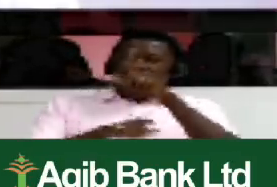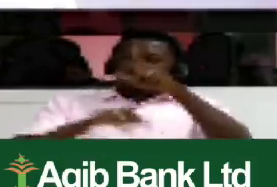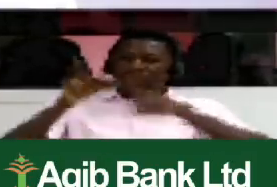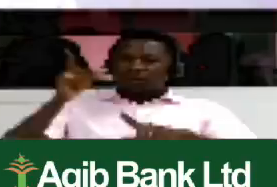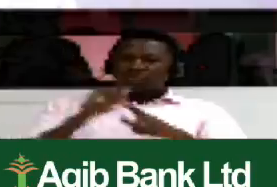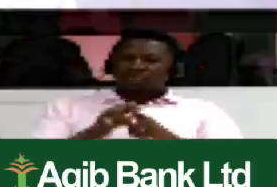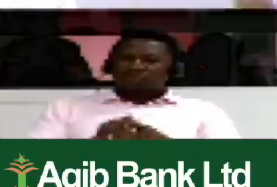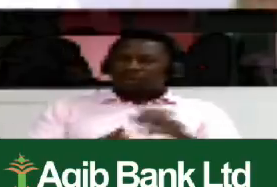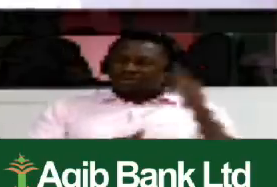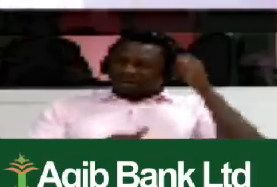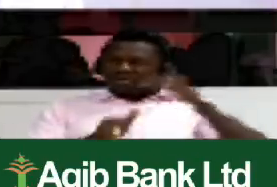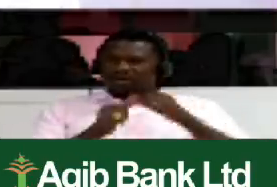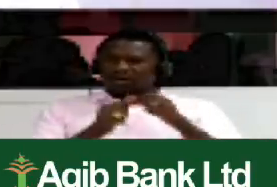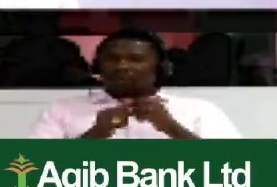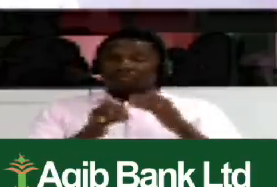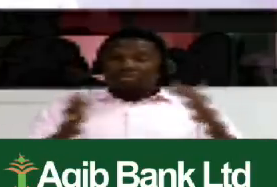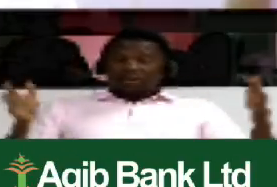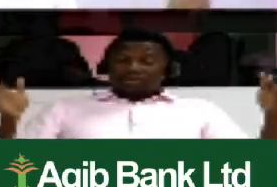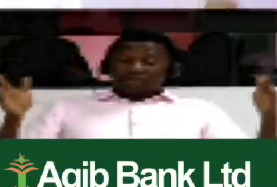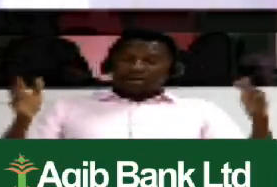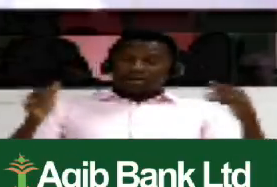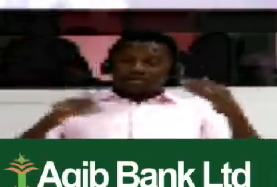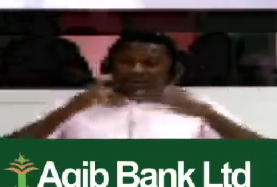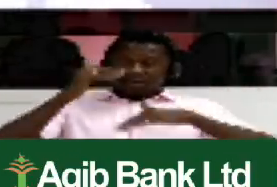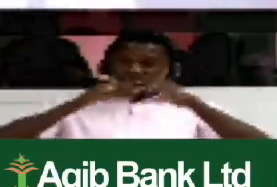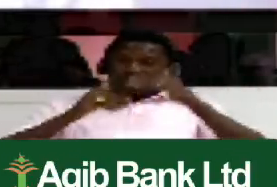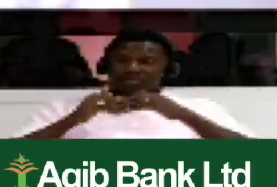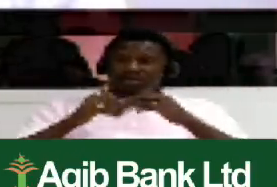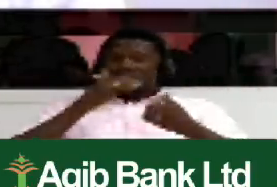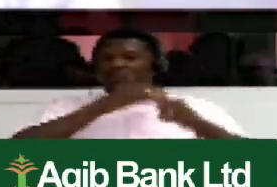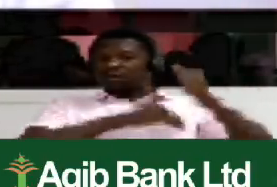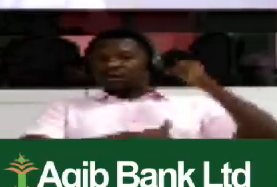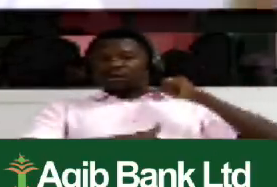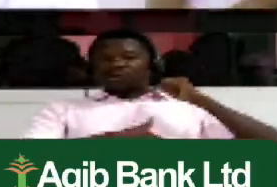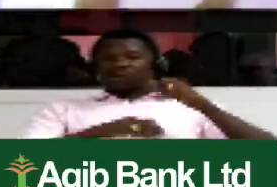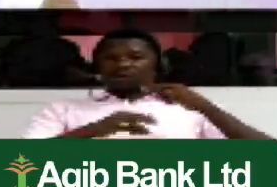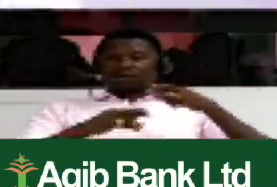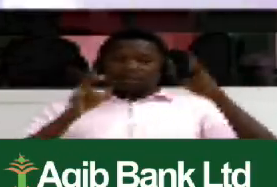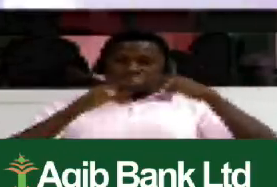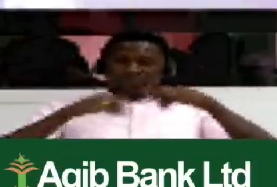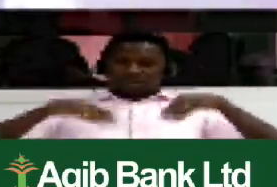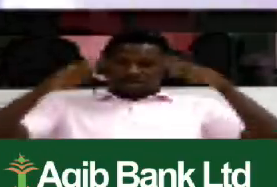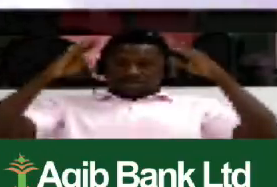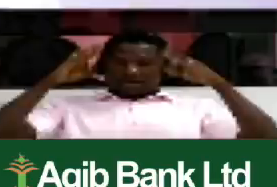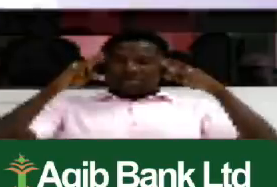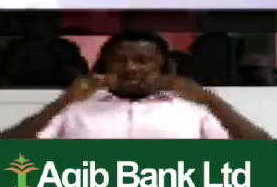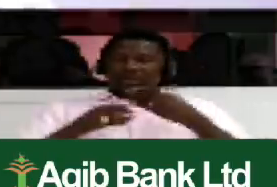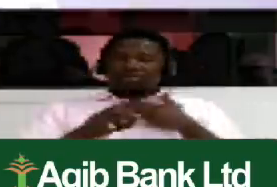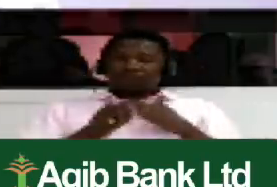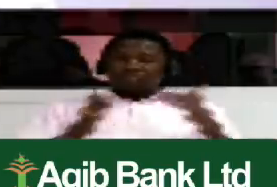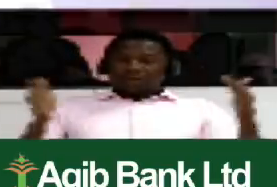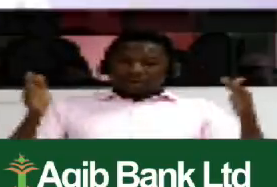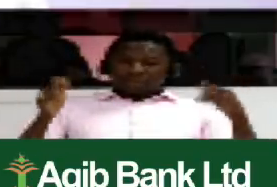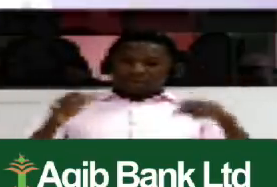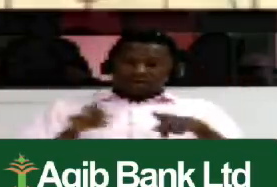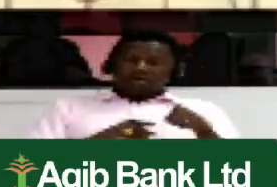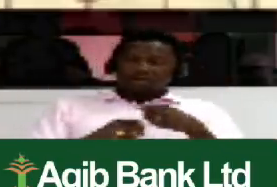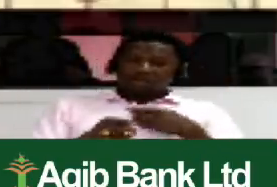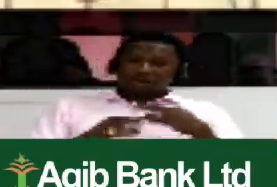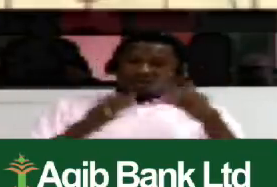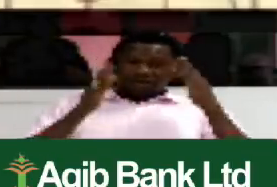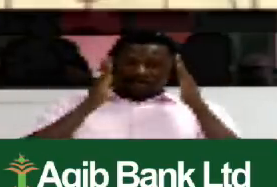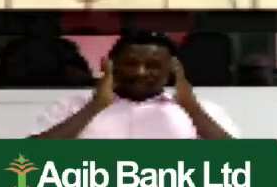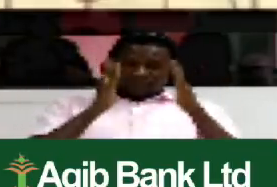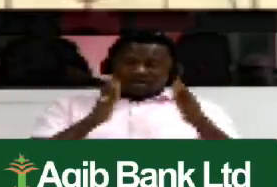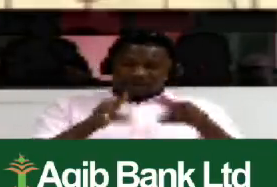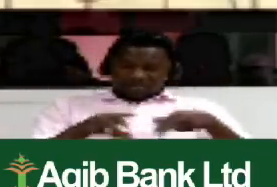behind the mosque. There is a big building there, and it has a bigger parlor, and then it has a corridor inside. In